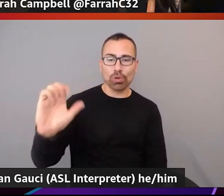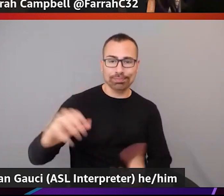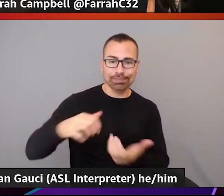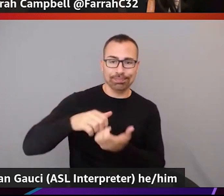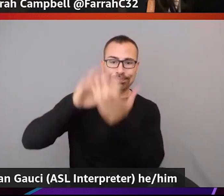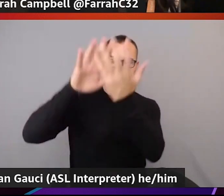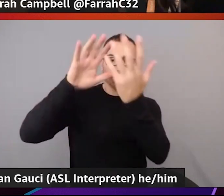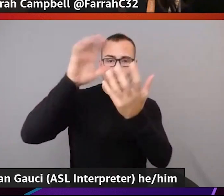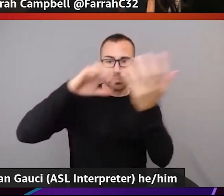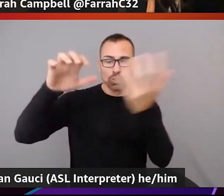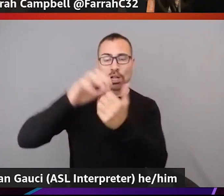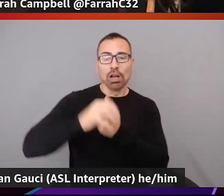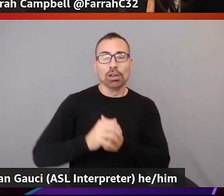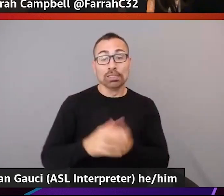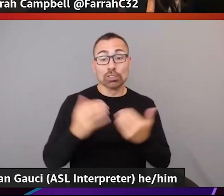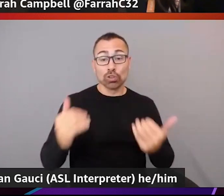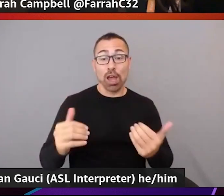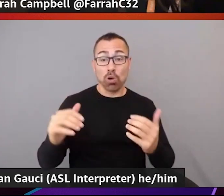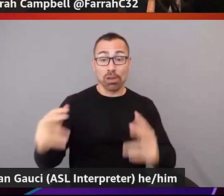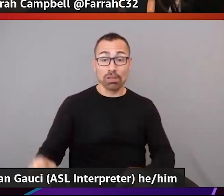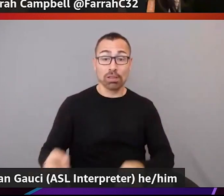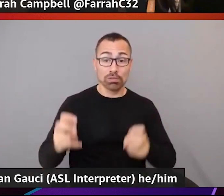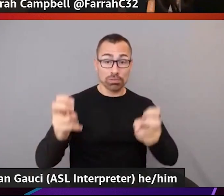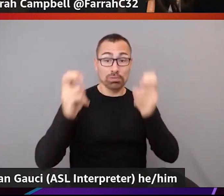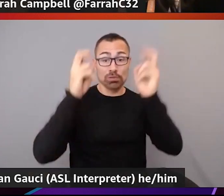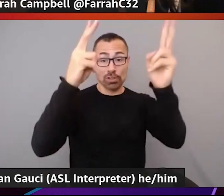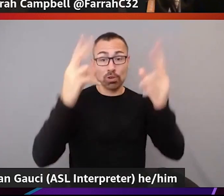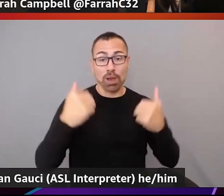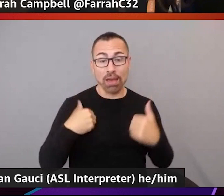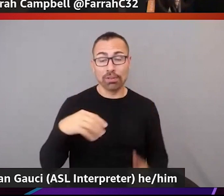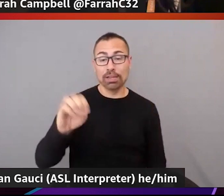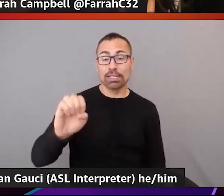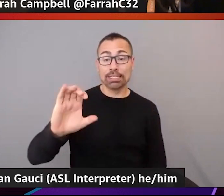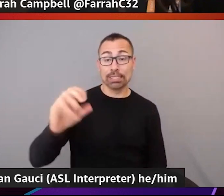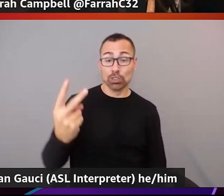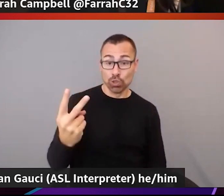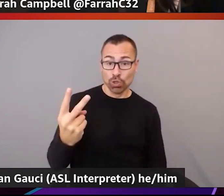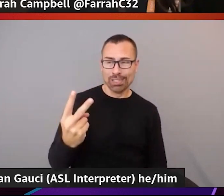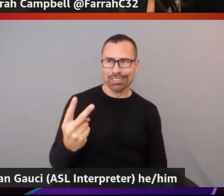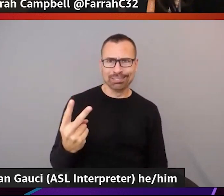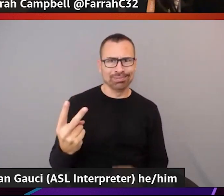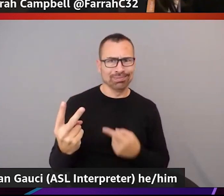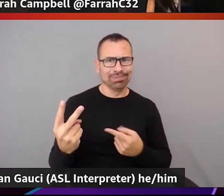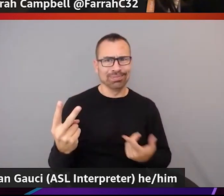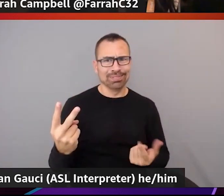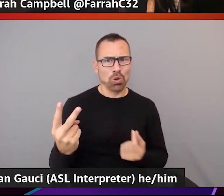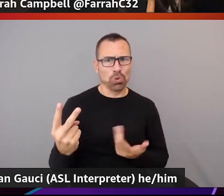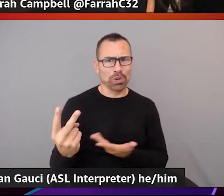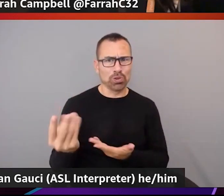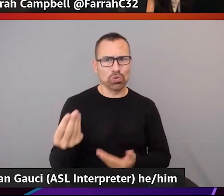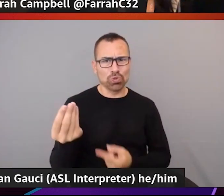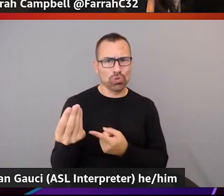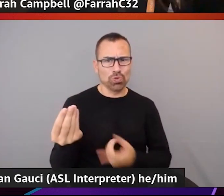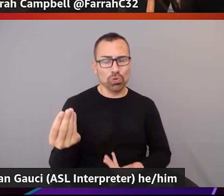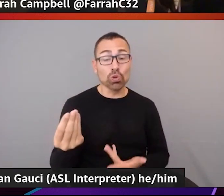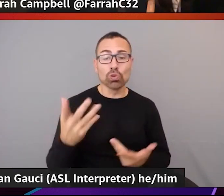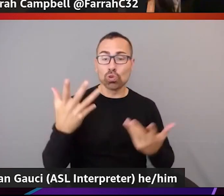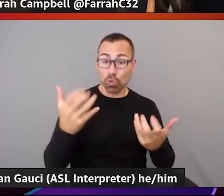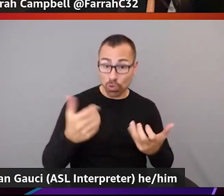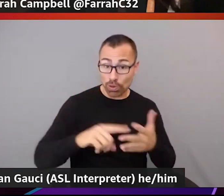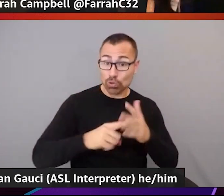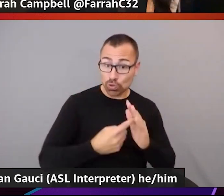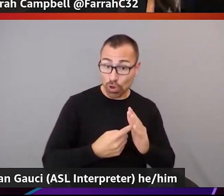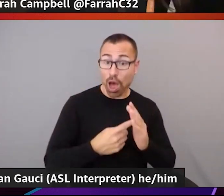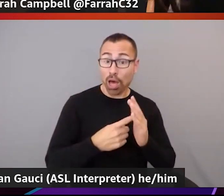said, okay, we've lifted and shifted it. We have it on EC2. What do we want to do with that? Do we want to implement auto scaling so that we don't have this